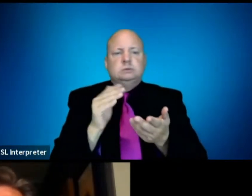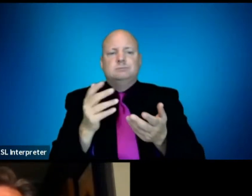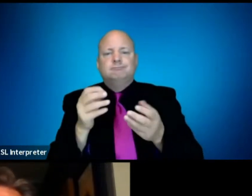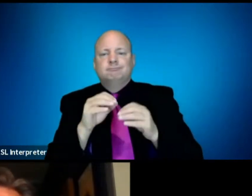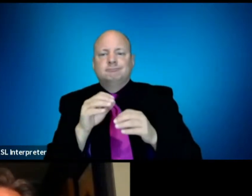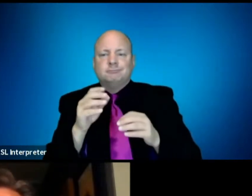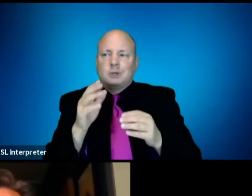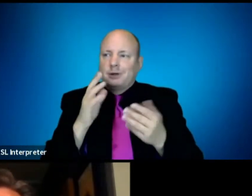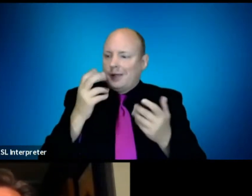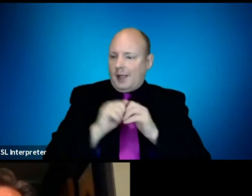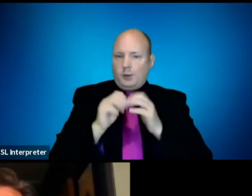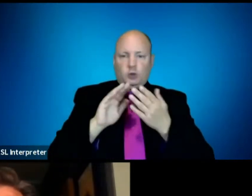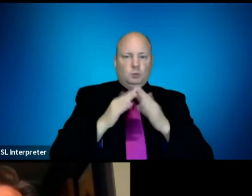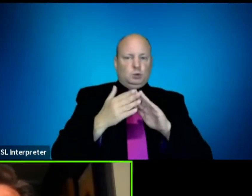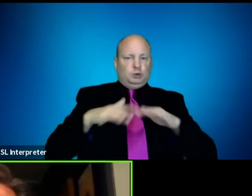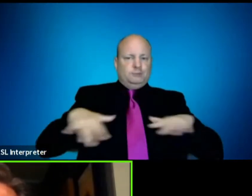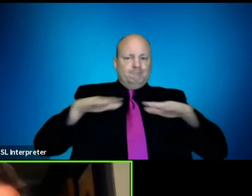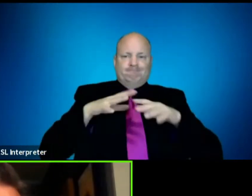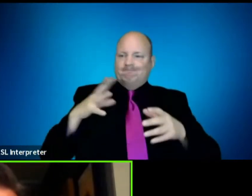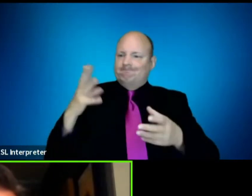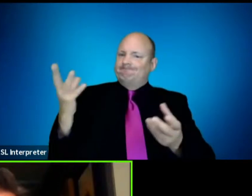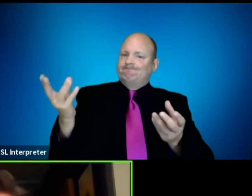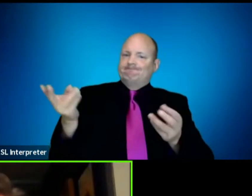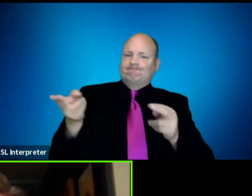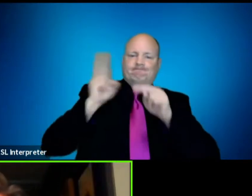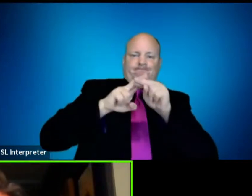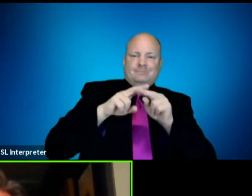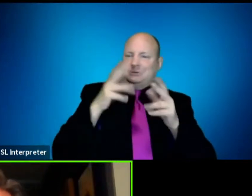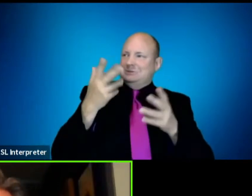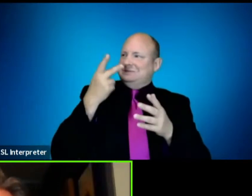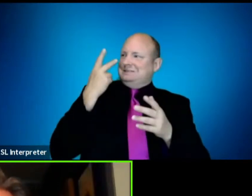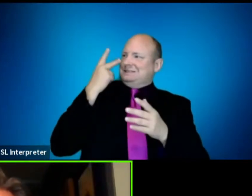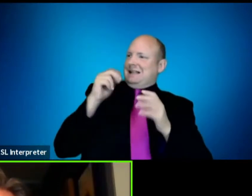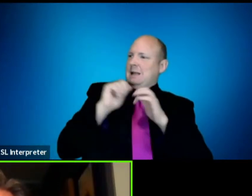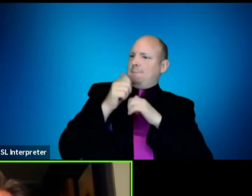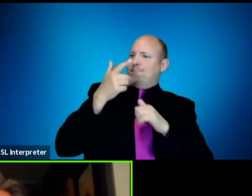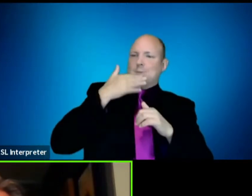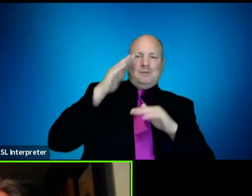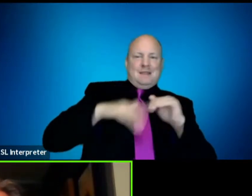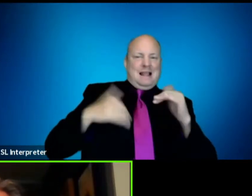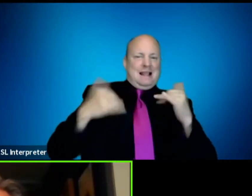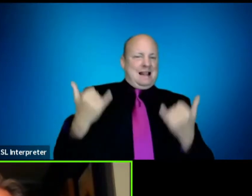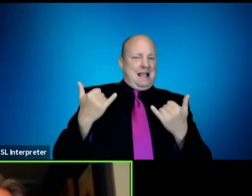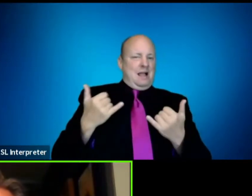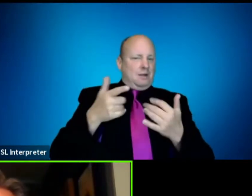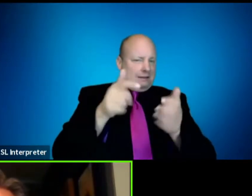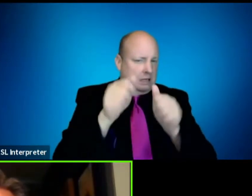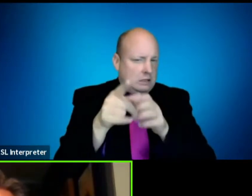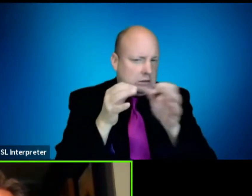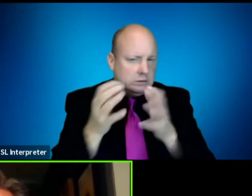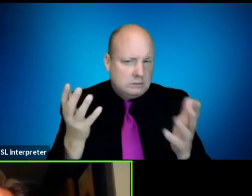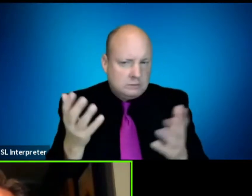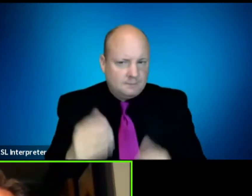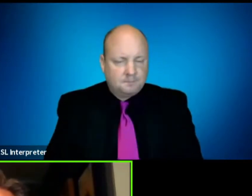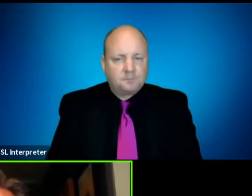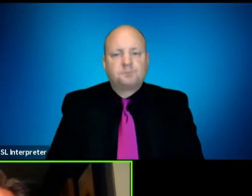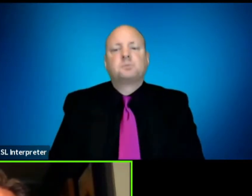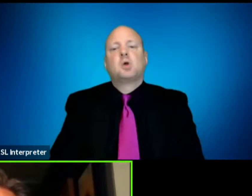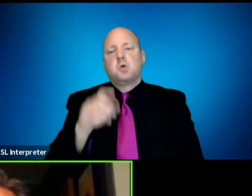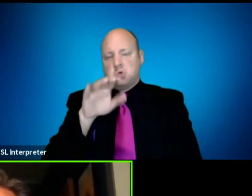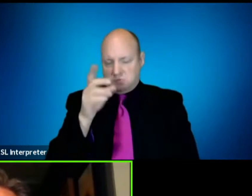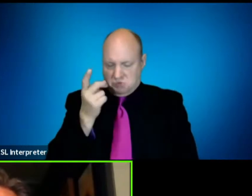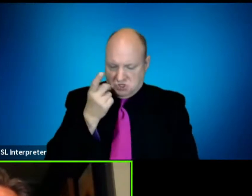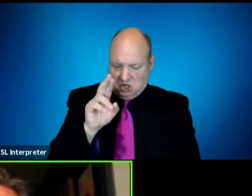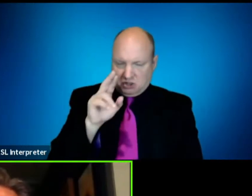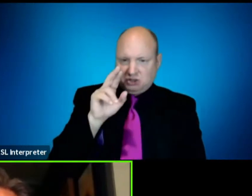reduce? Thank you, Erin, and thank you for the kind words about that. I think, I appreciate all of you in getting the word